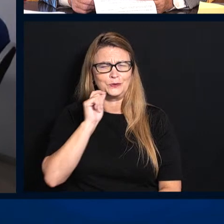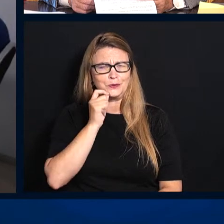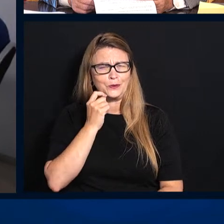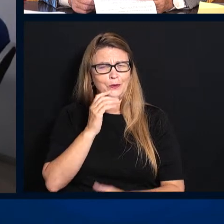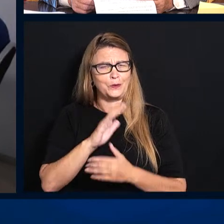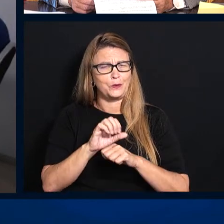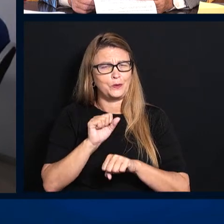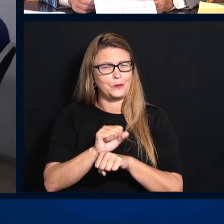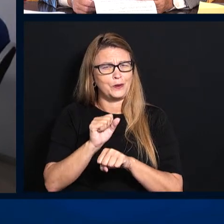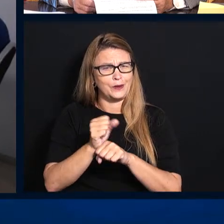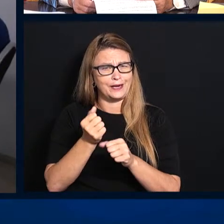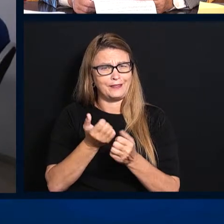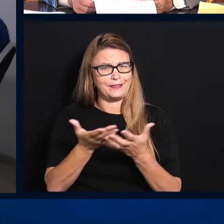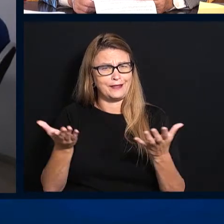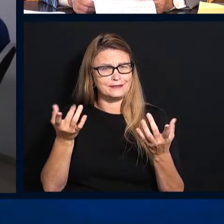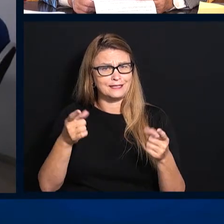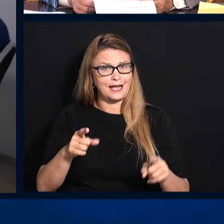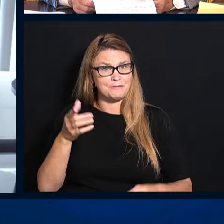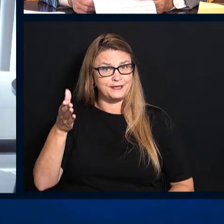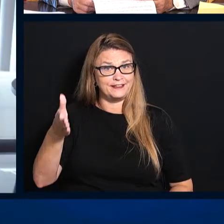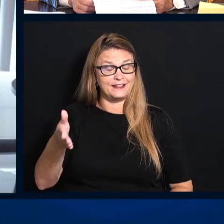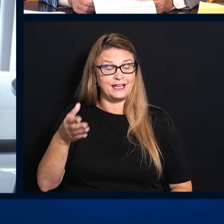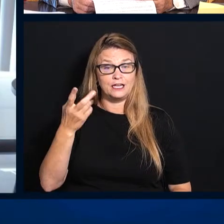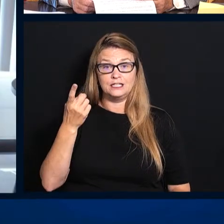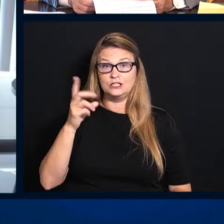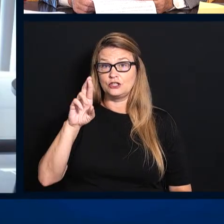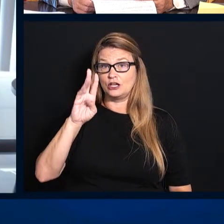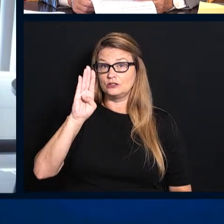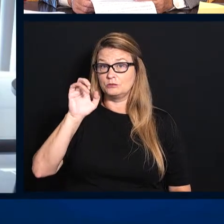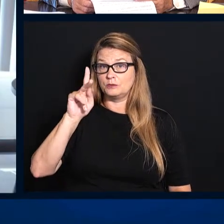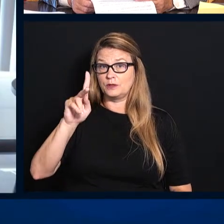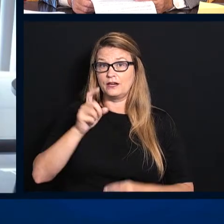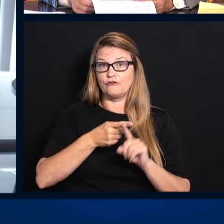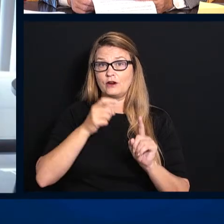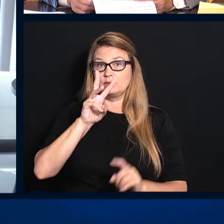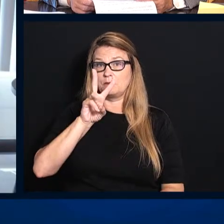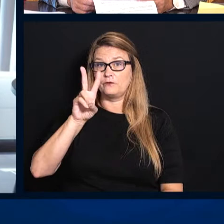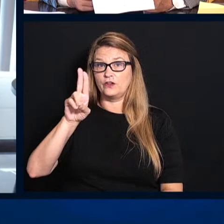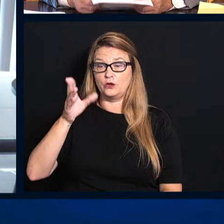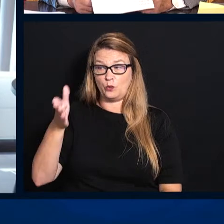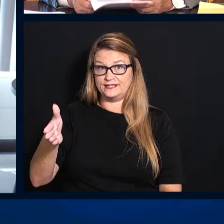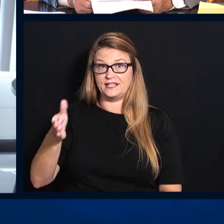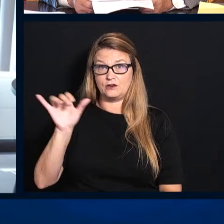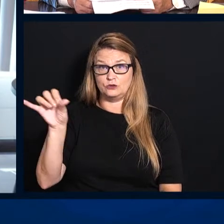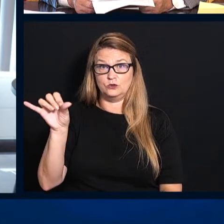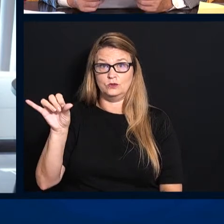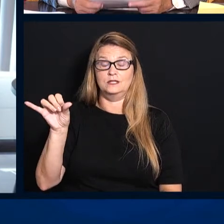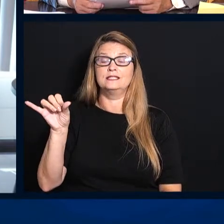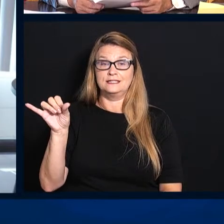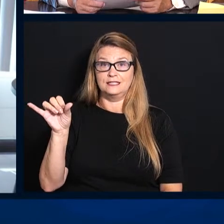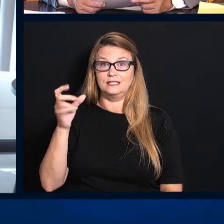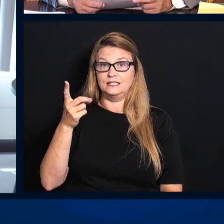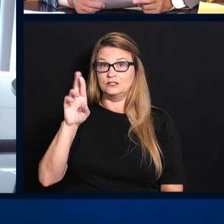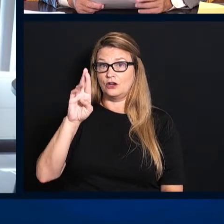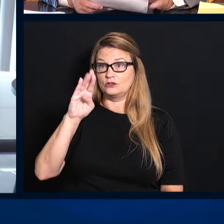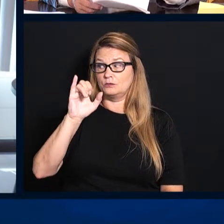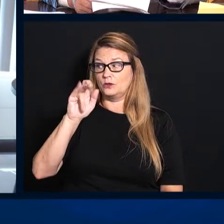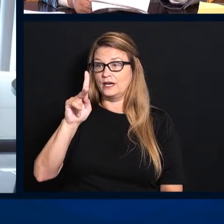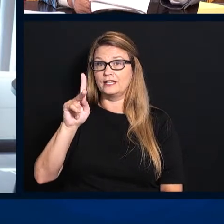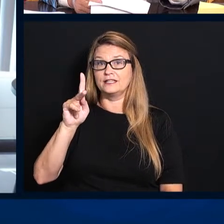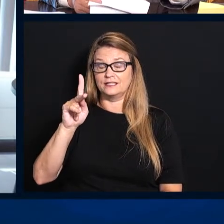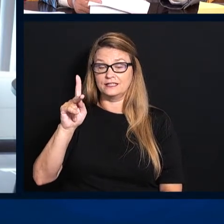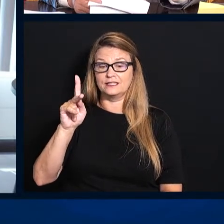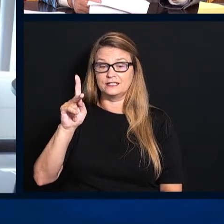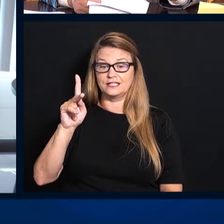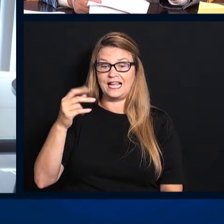there. Dr. Brick from WVU was with us, and Dr. Brick